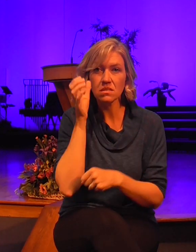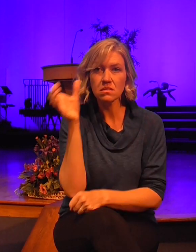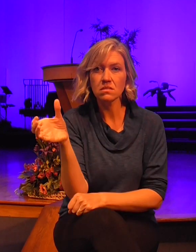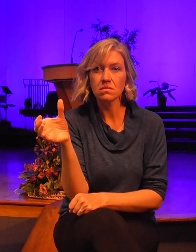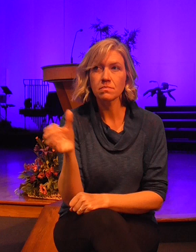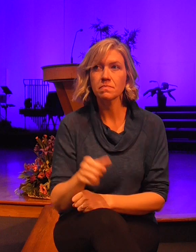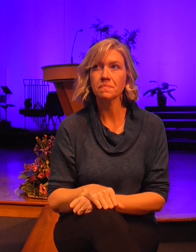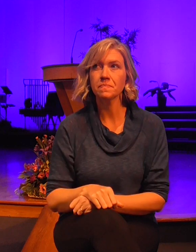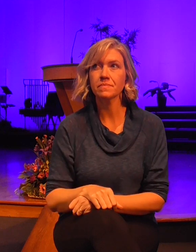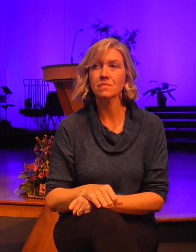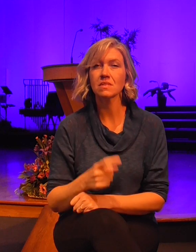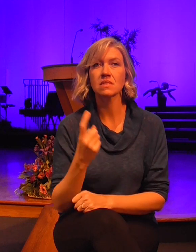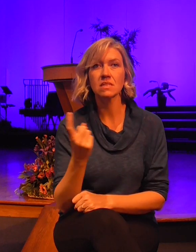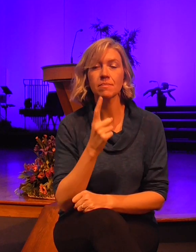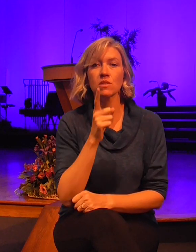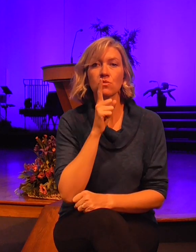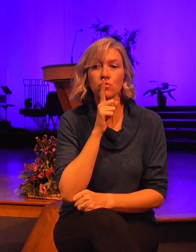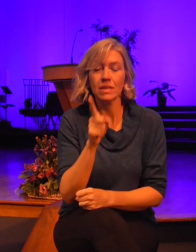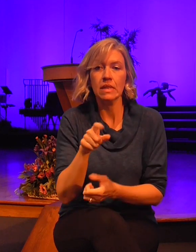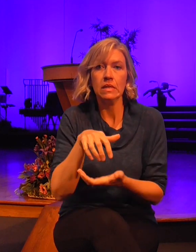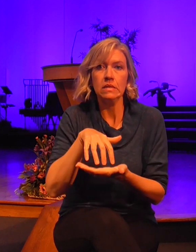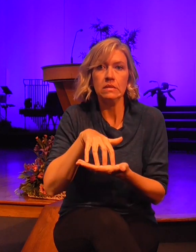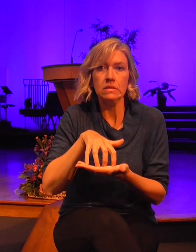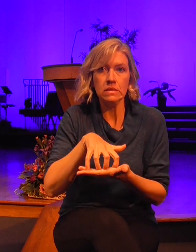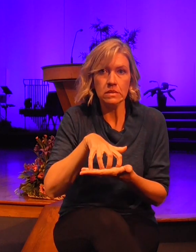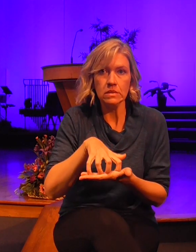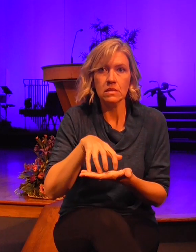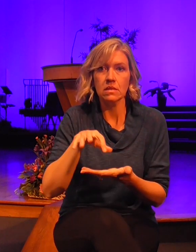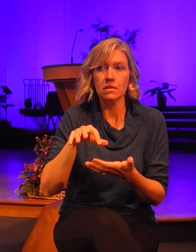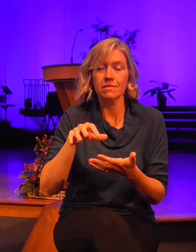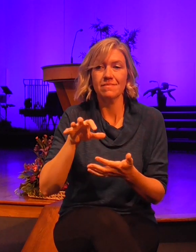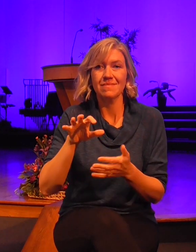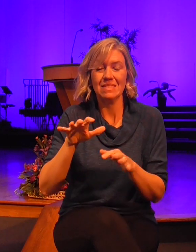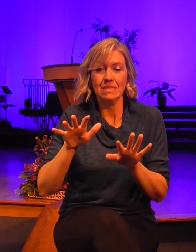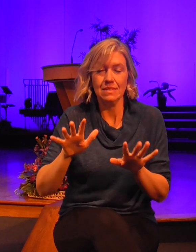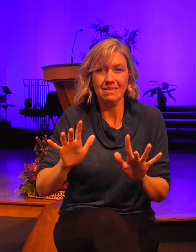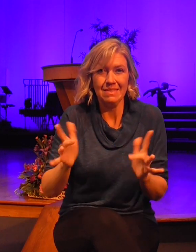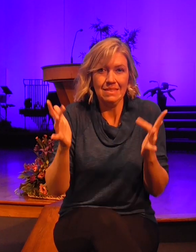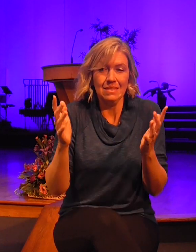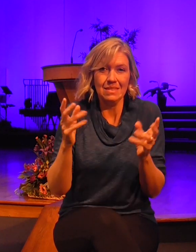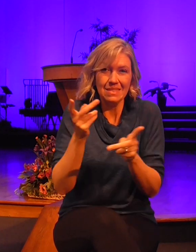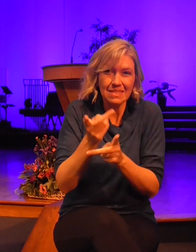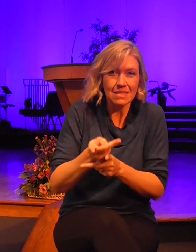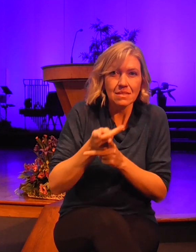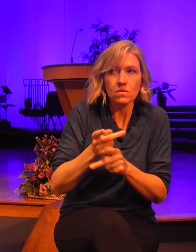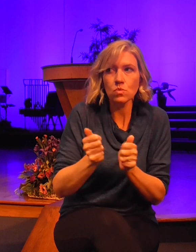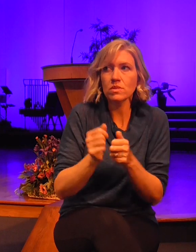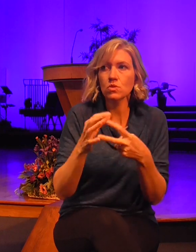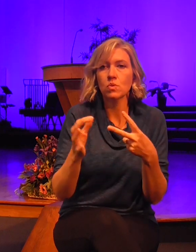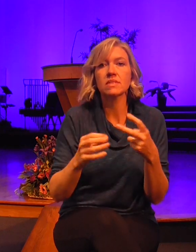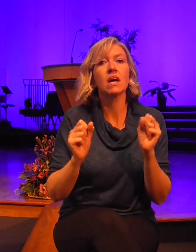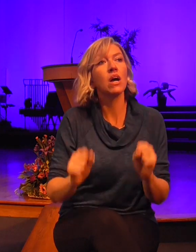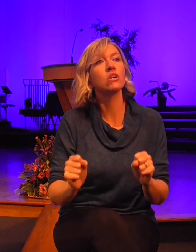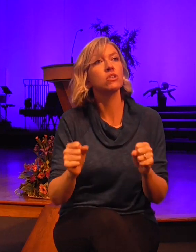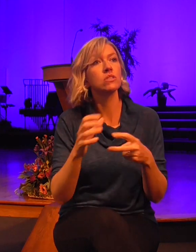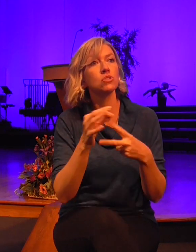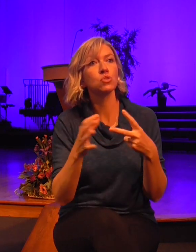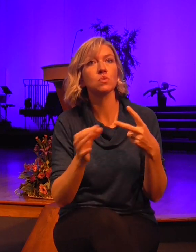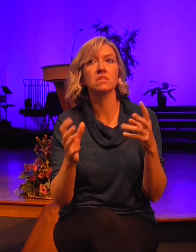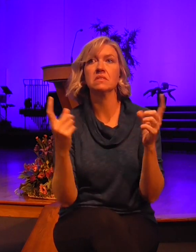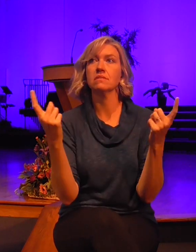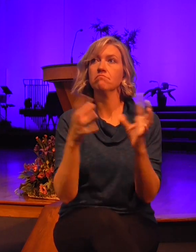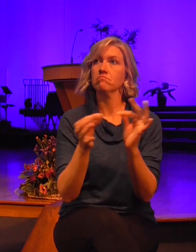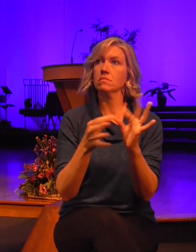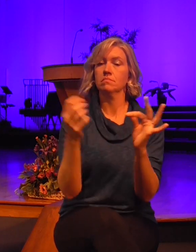There's a fragility to choice. I could make a choice right now to say something that would cost me my job.